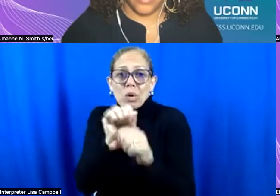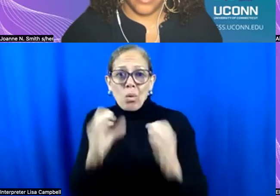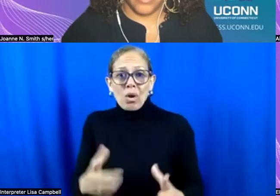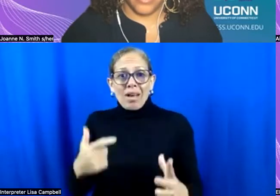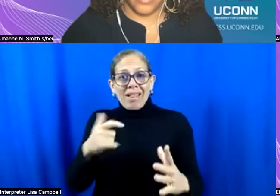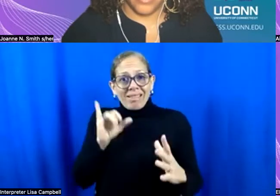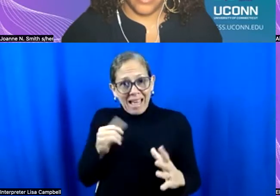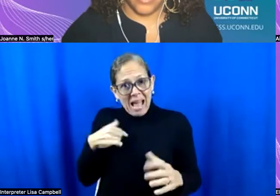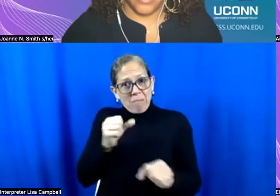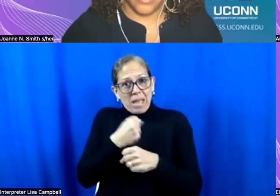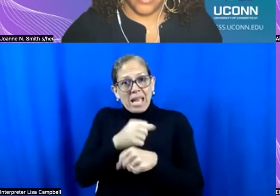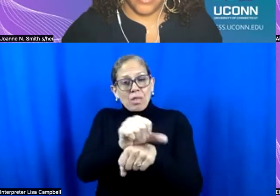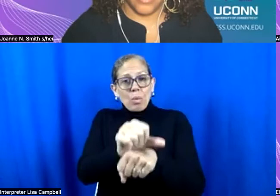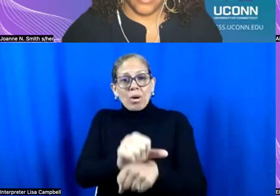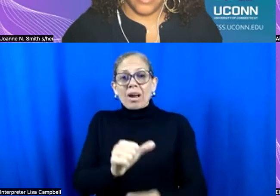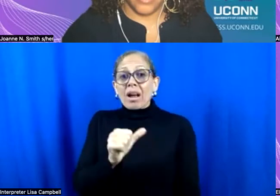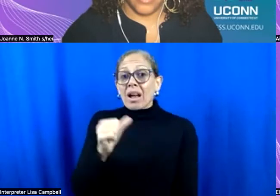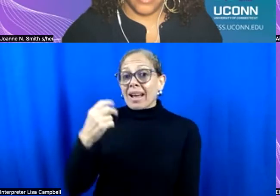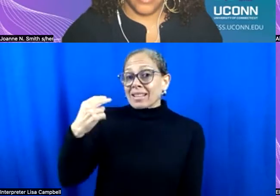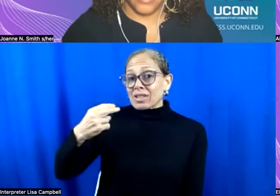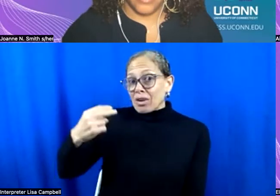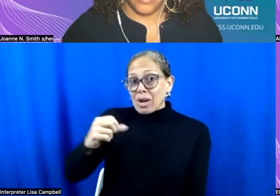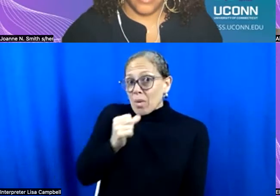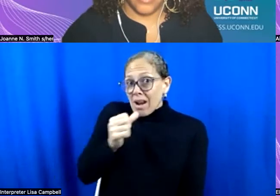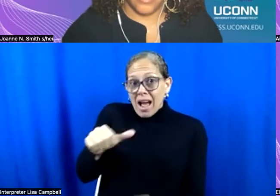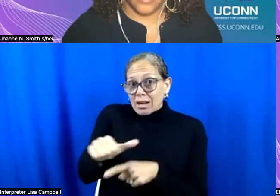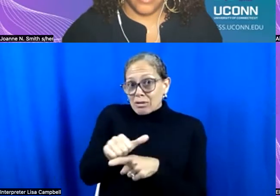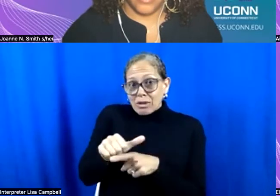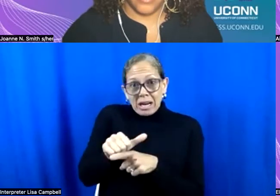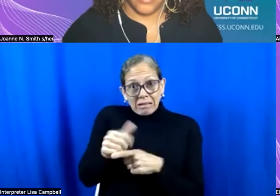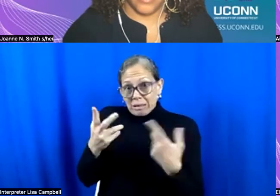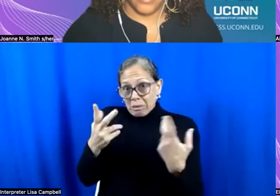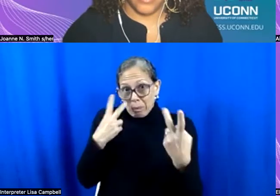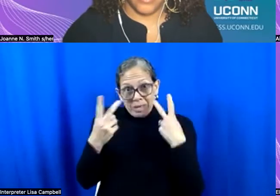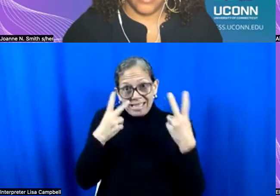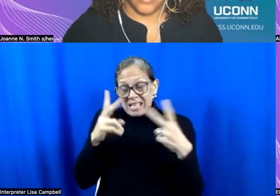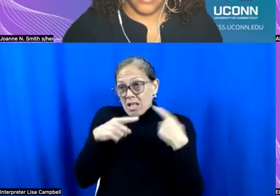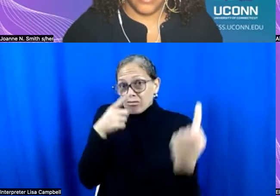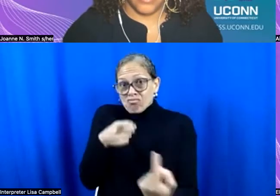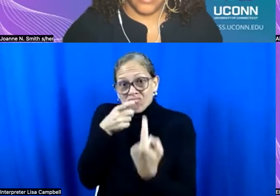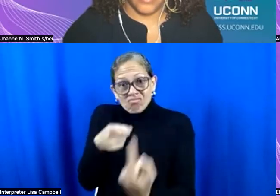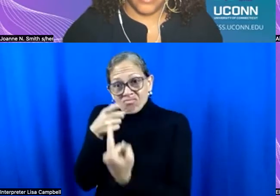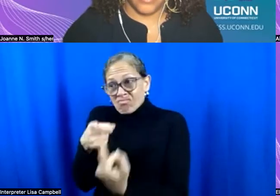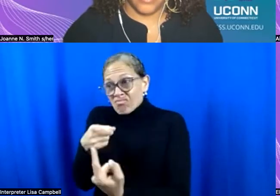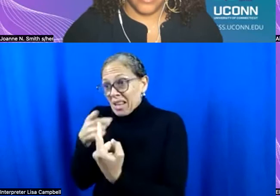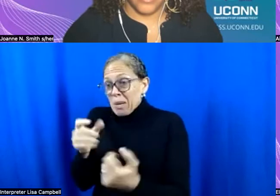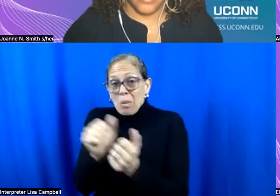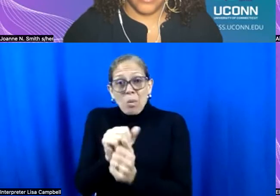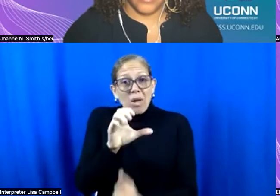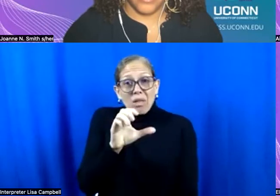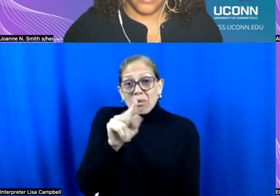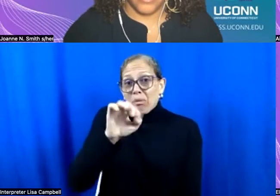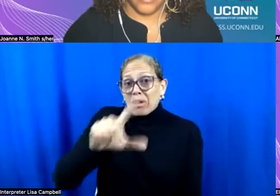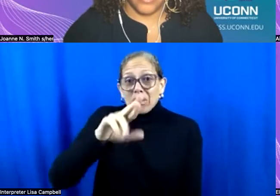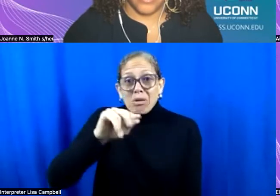so we're not, historically, we're not trained. We can see all the struggles happening now around critical race theory, around